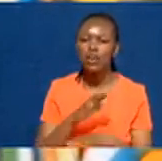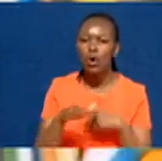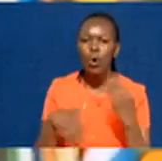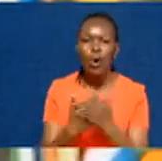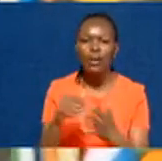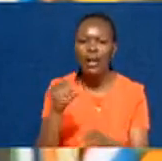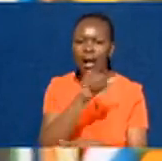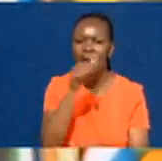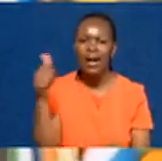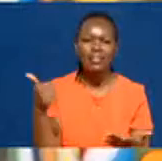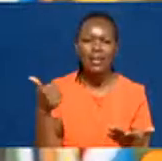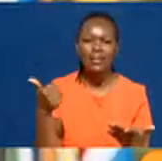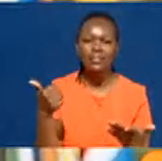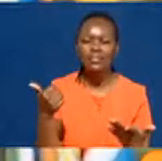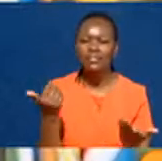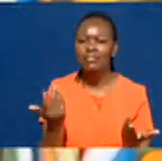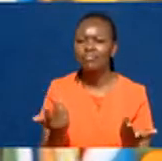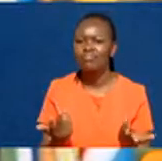unnecessary